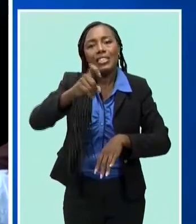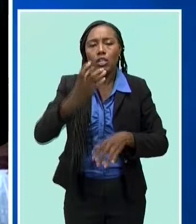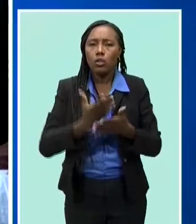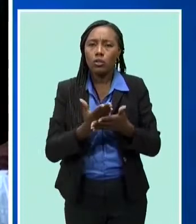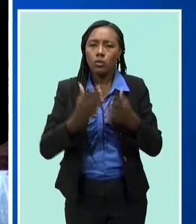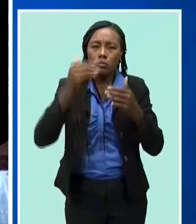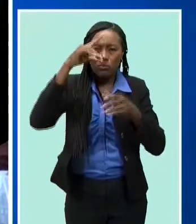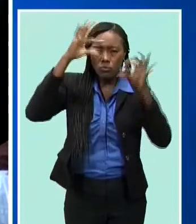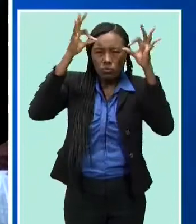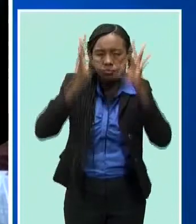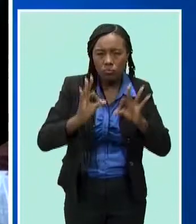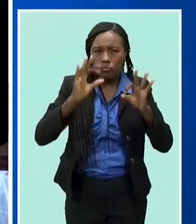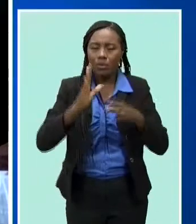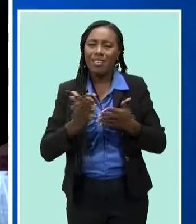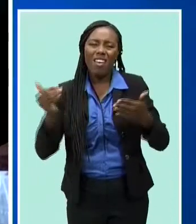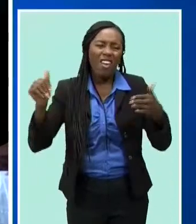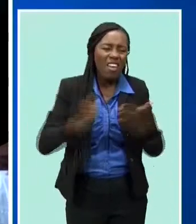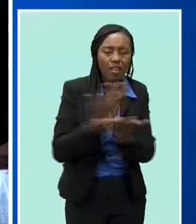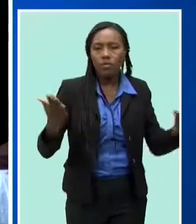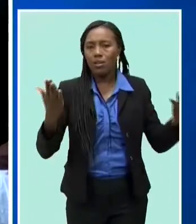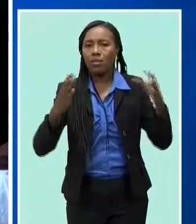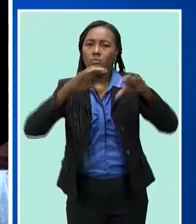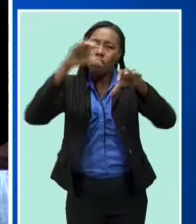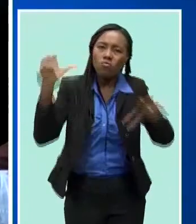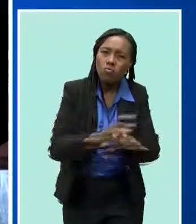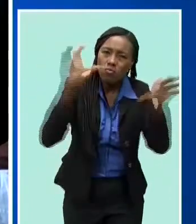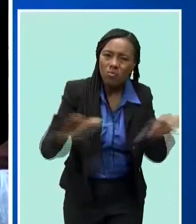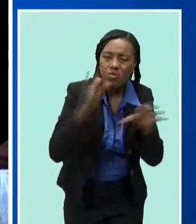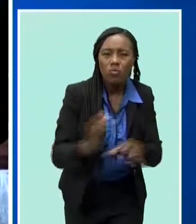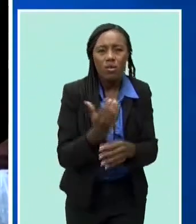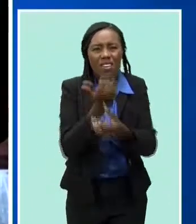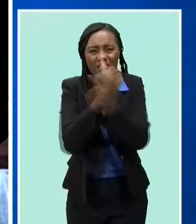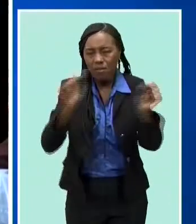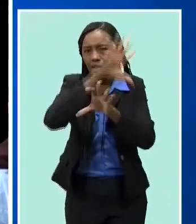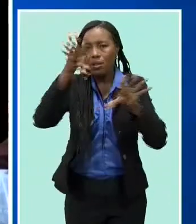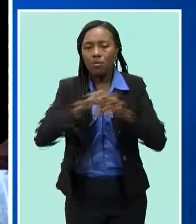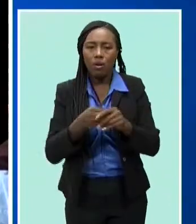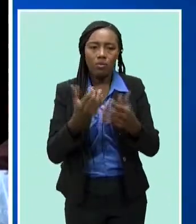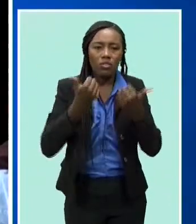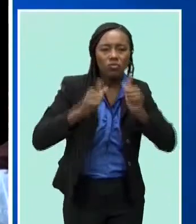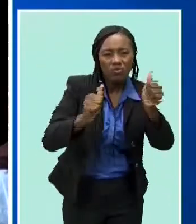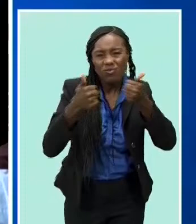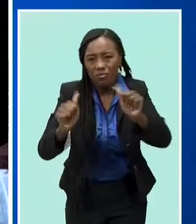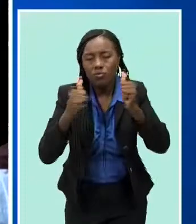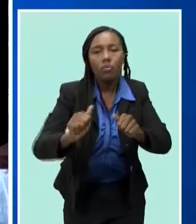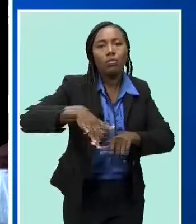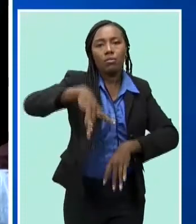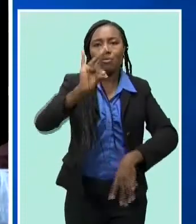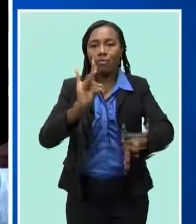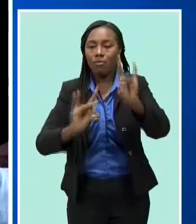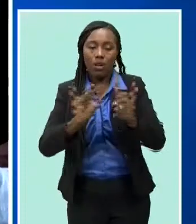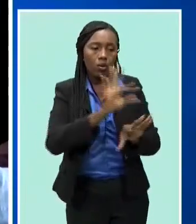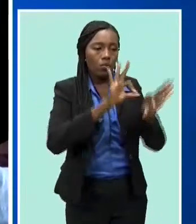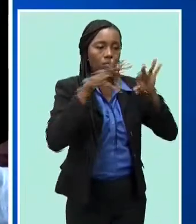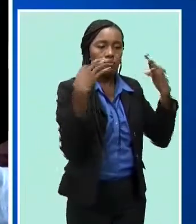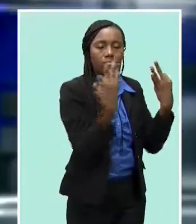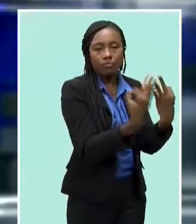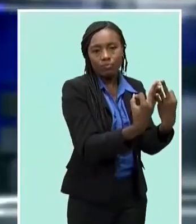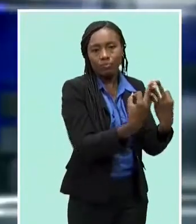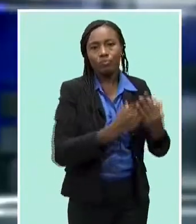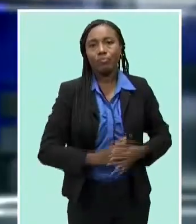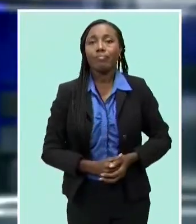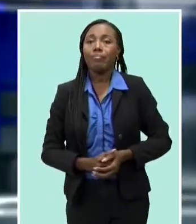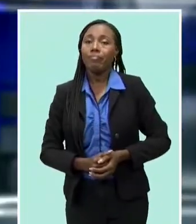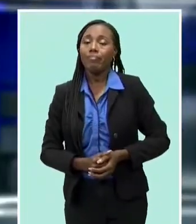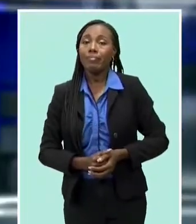ensure that we have exhausted every possible opportunity with respect to finding your relatives.